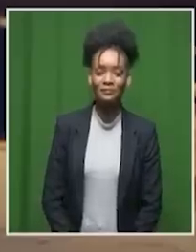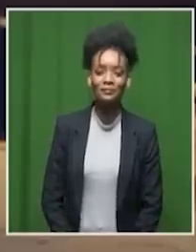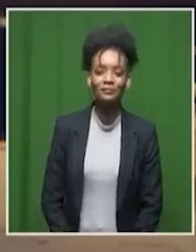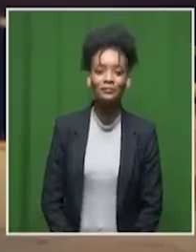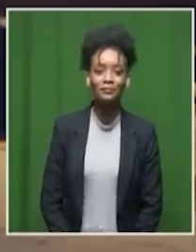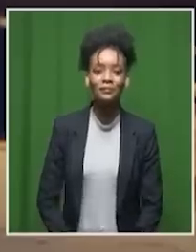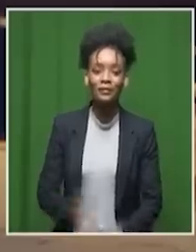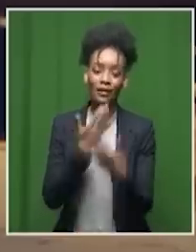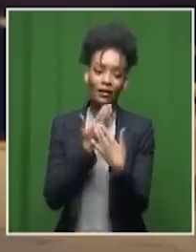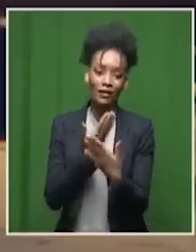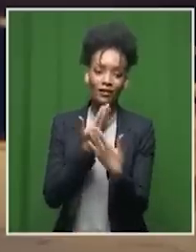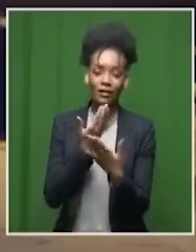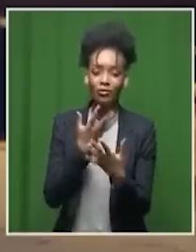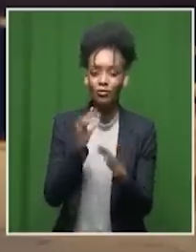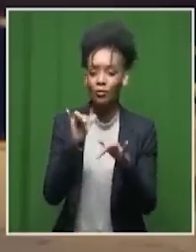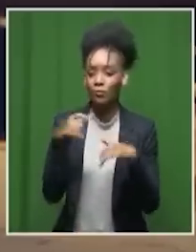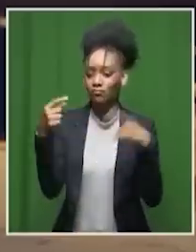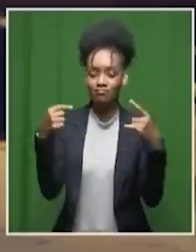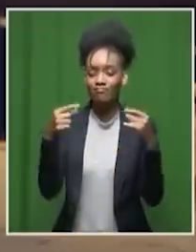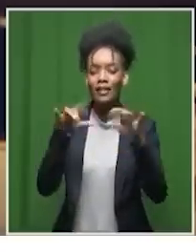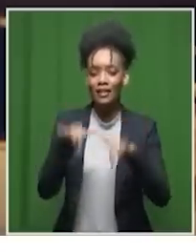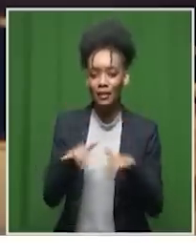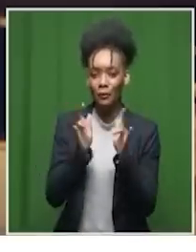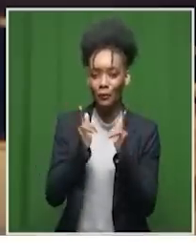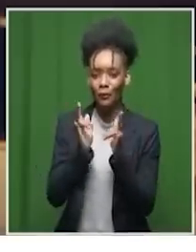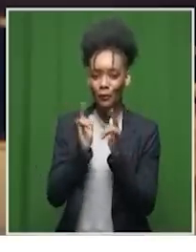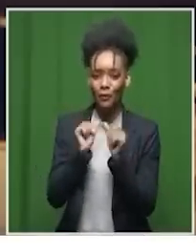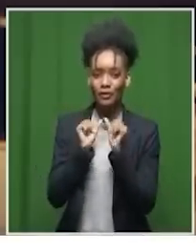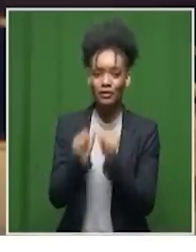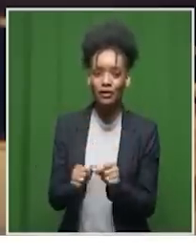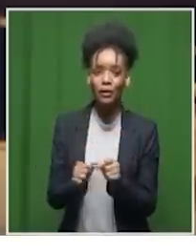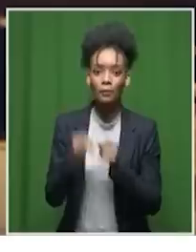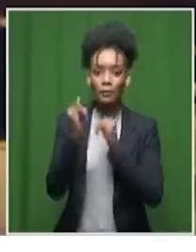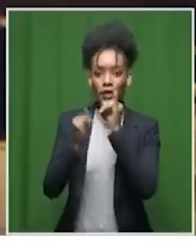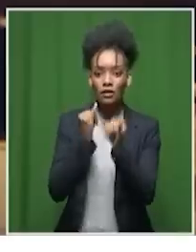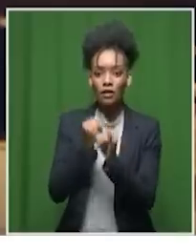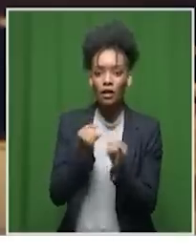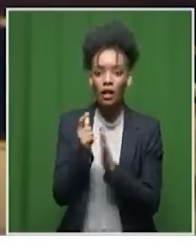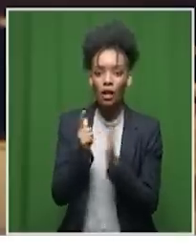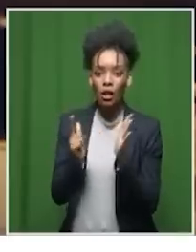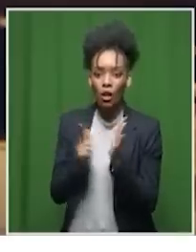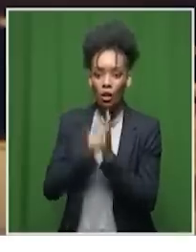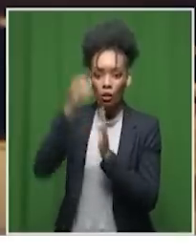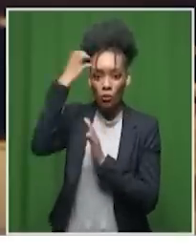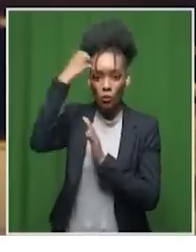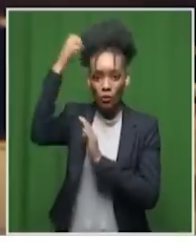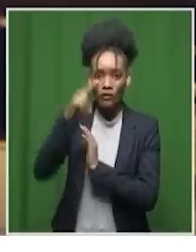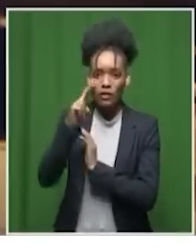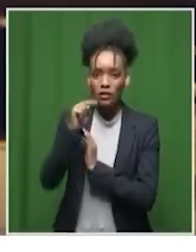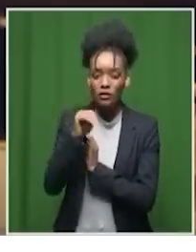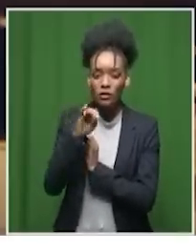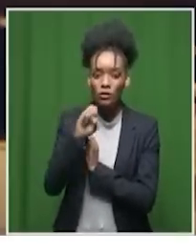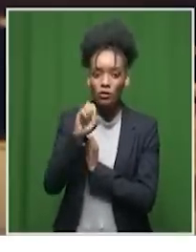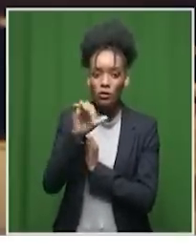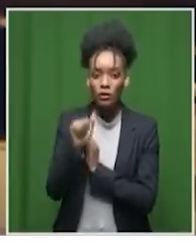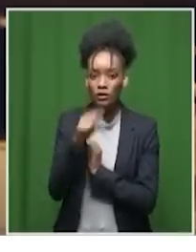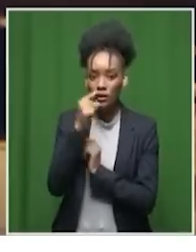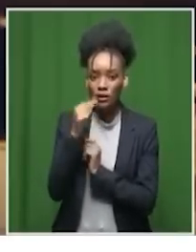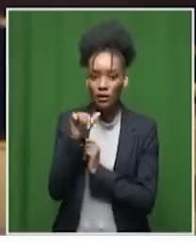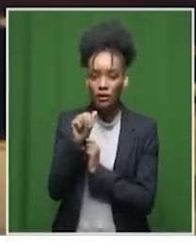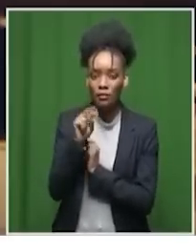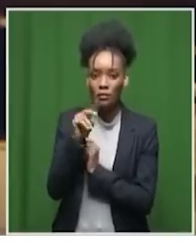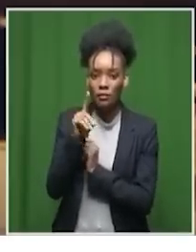Well, thanks for staying with us here on Morning Live. Now, international law professor at Unisa, Professor Andre Thomashausen, says that President